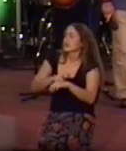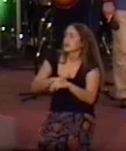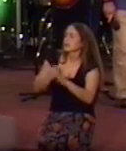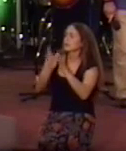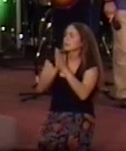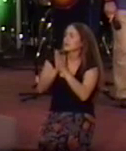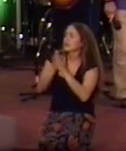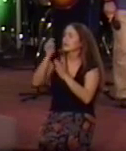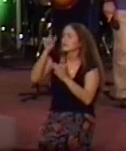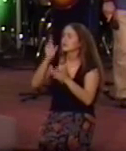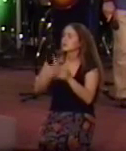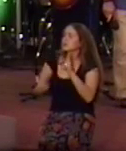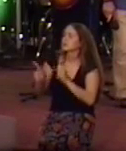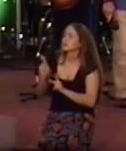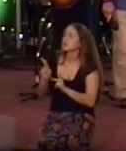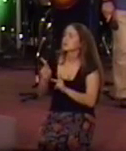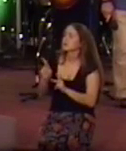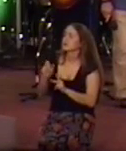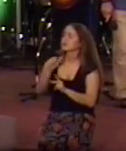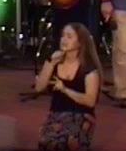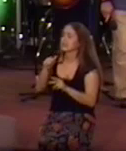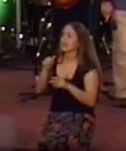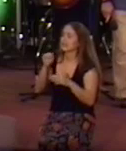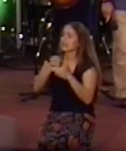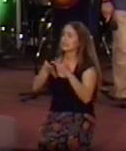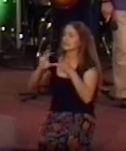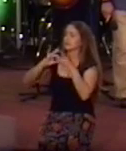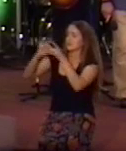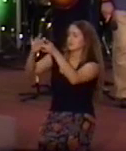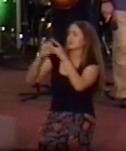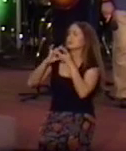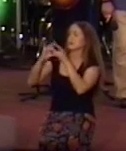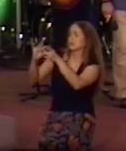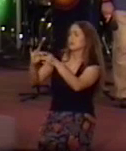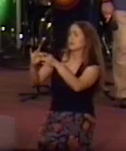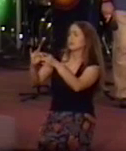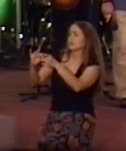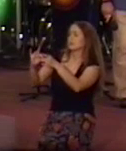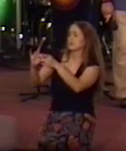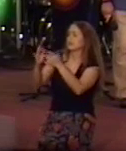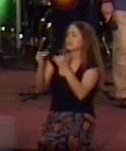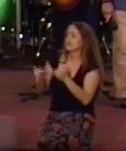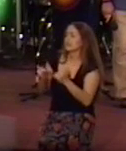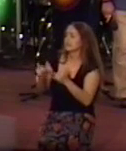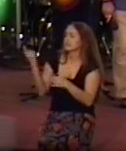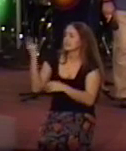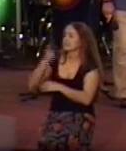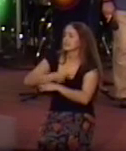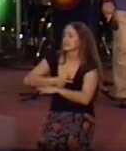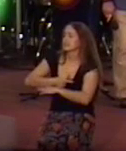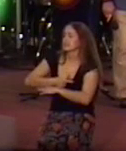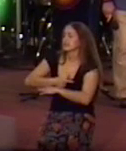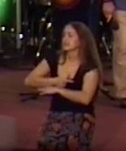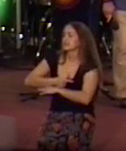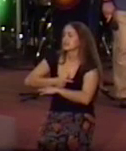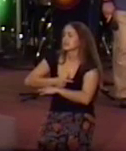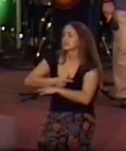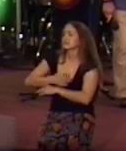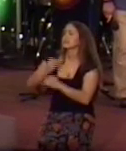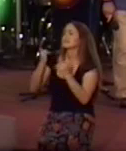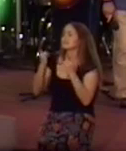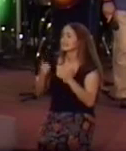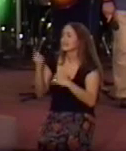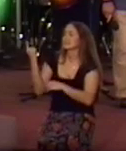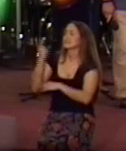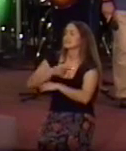pray for those that aren't in a relationship with you, that today would be the day. Today is the